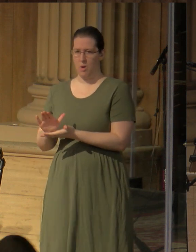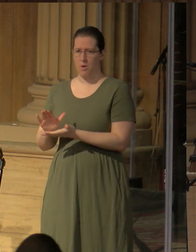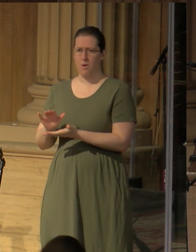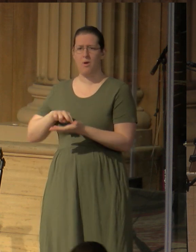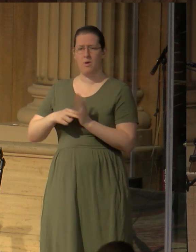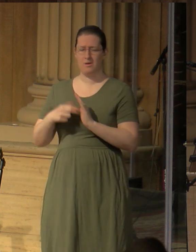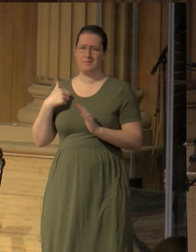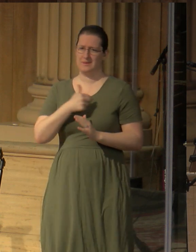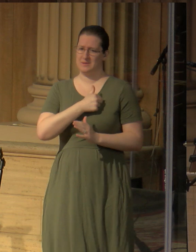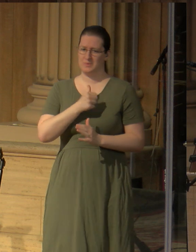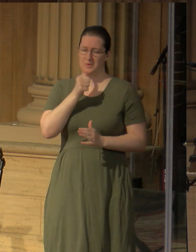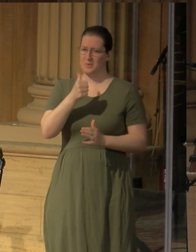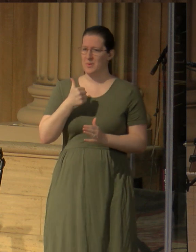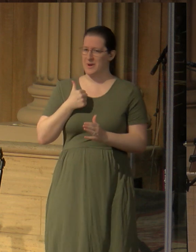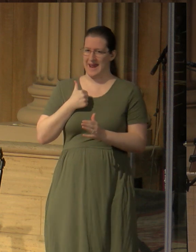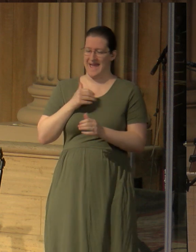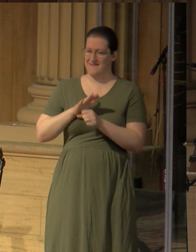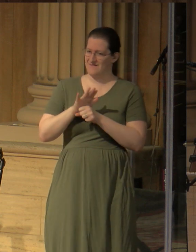for people around you.